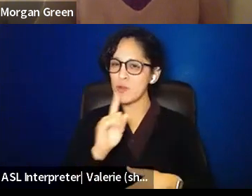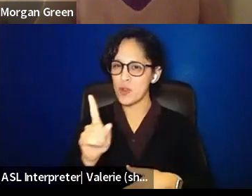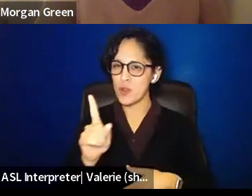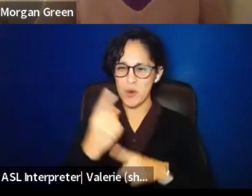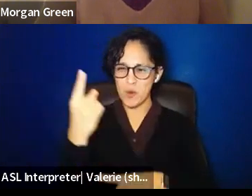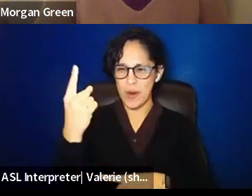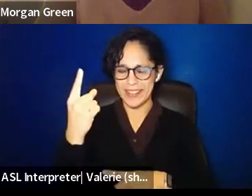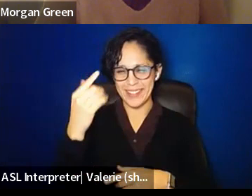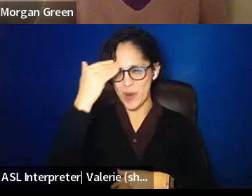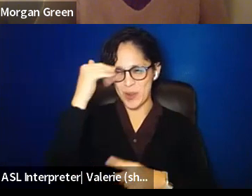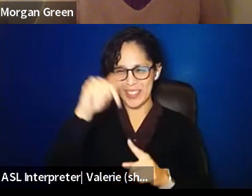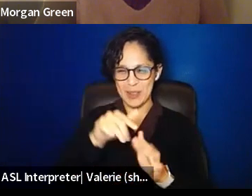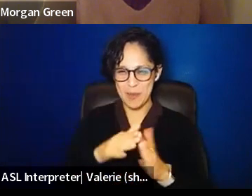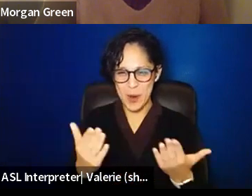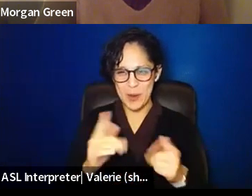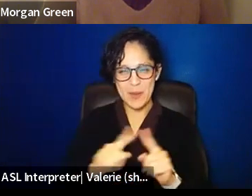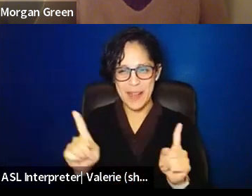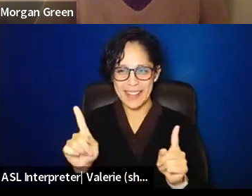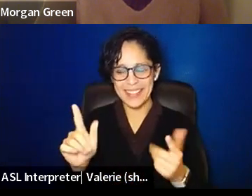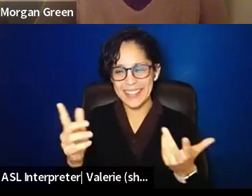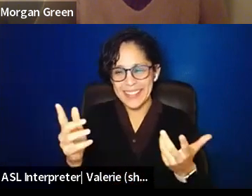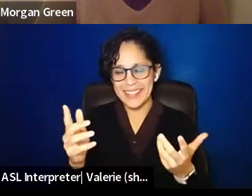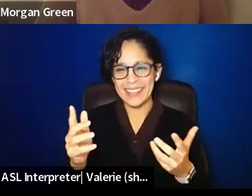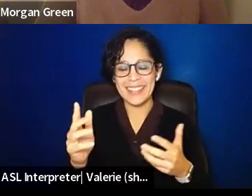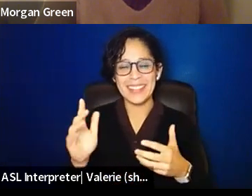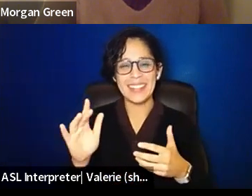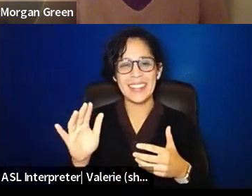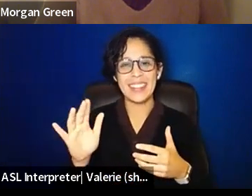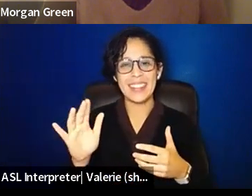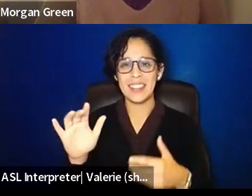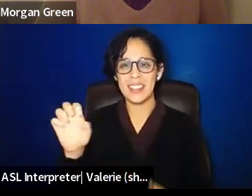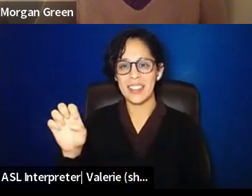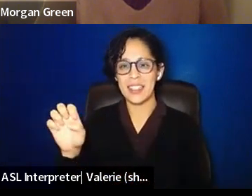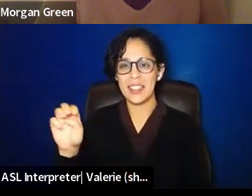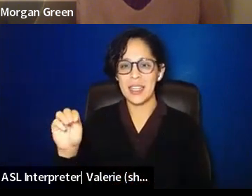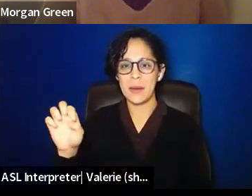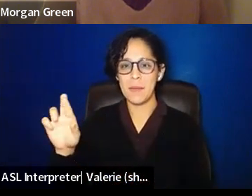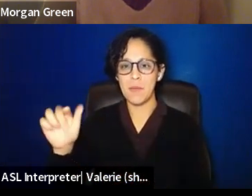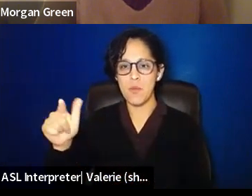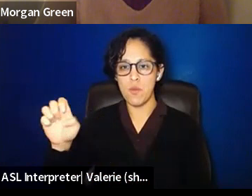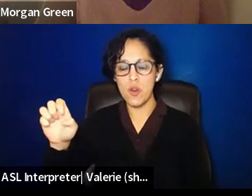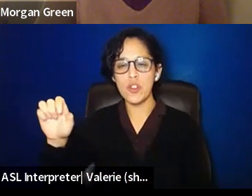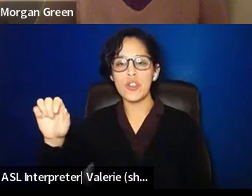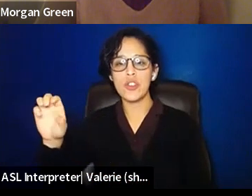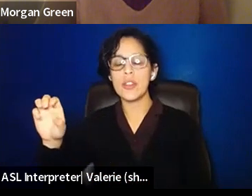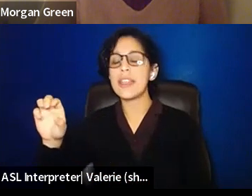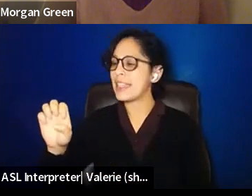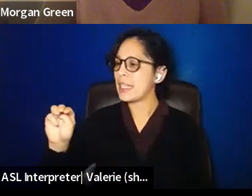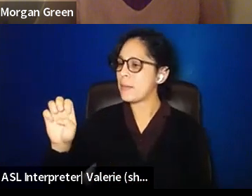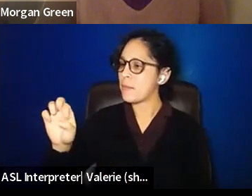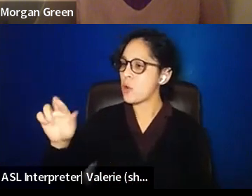familiar with, so I'm probably dating myself a little bit, but Emergence Strategy by Adrienne Marie Brown. It just sort of thinking